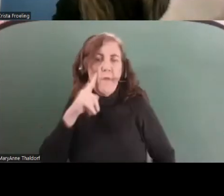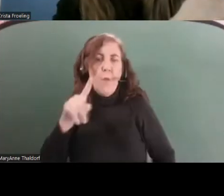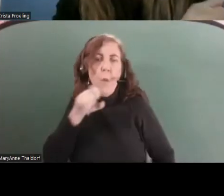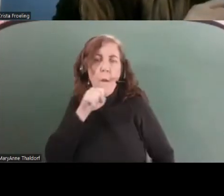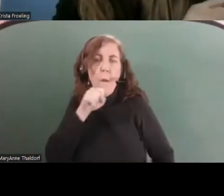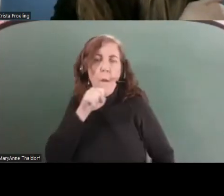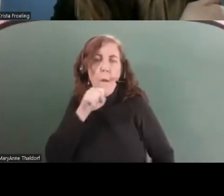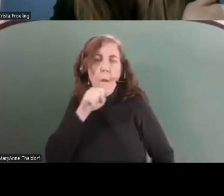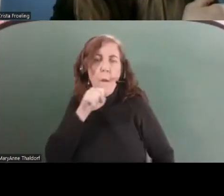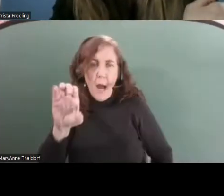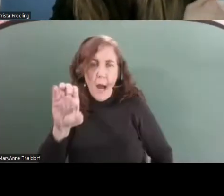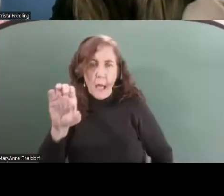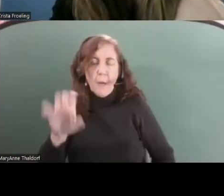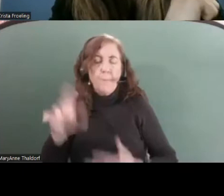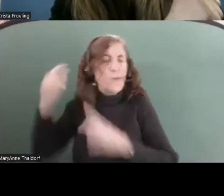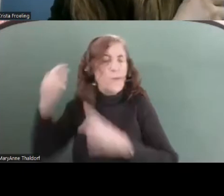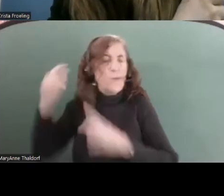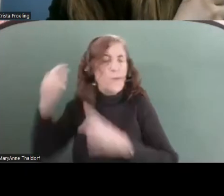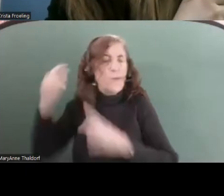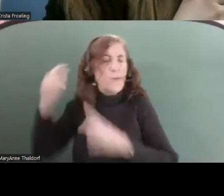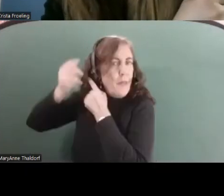And check the ear hook for cracks.